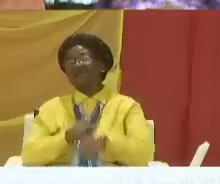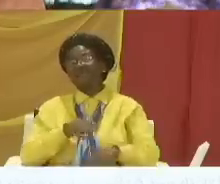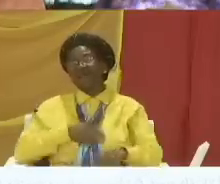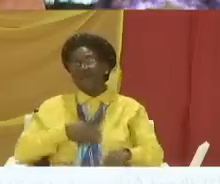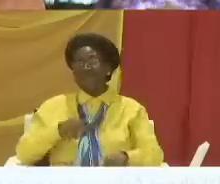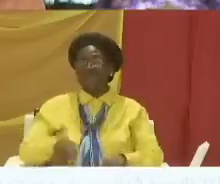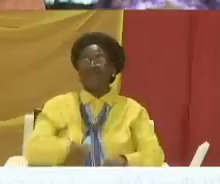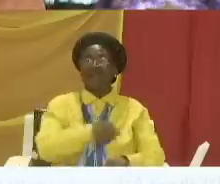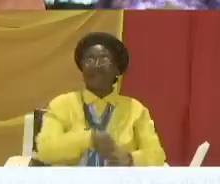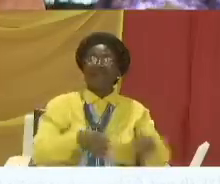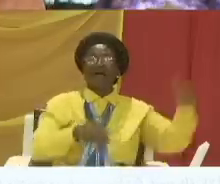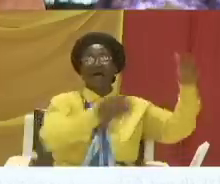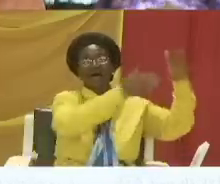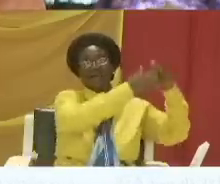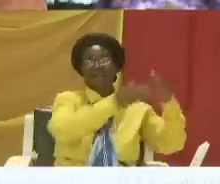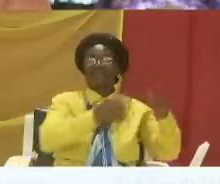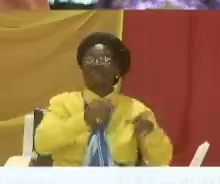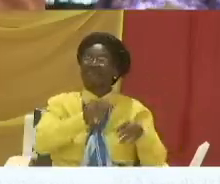even though I'm walking in the dark,